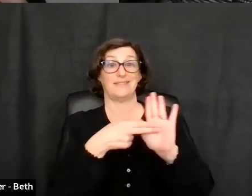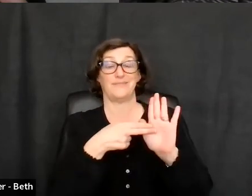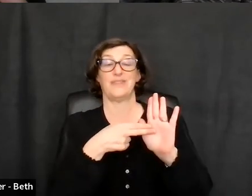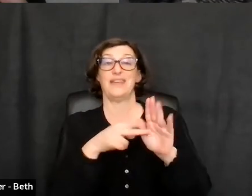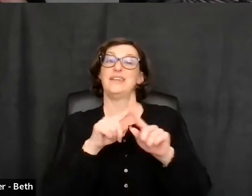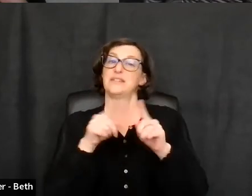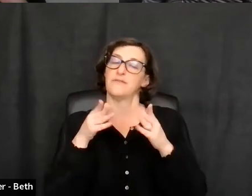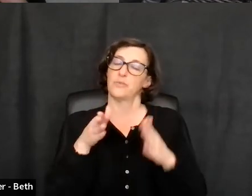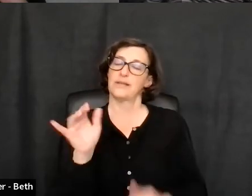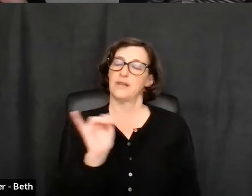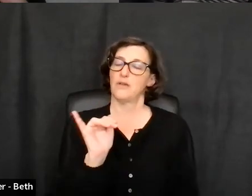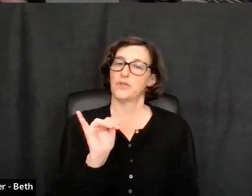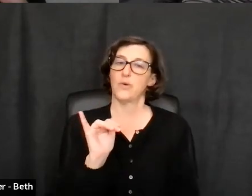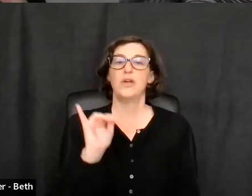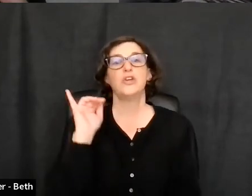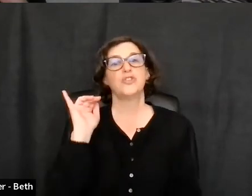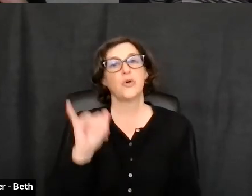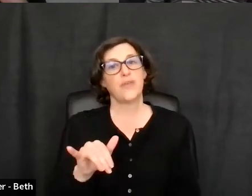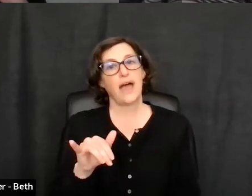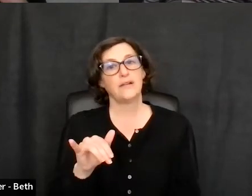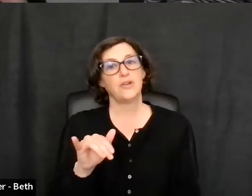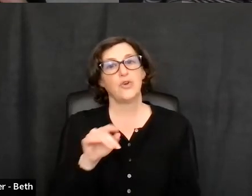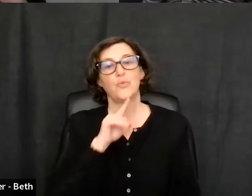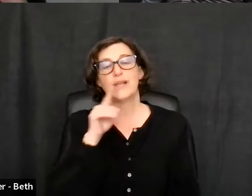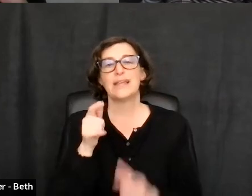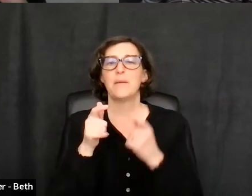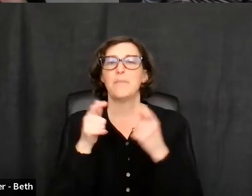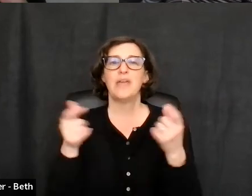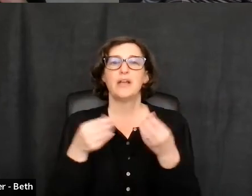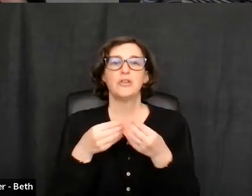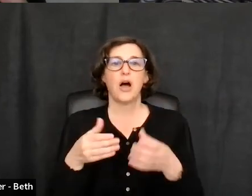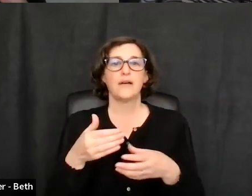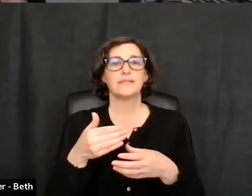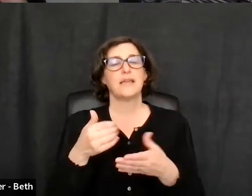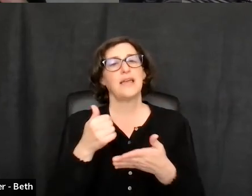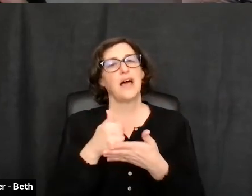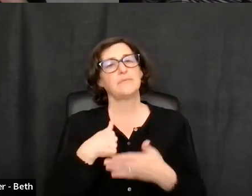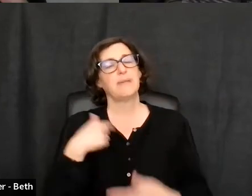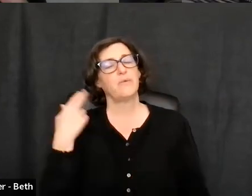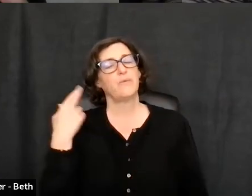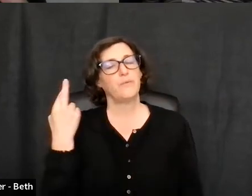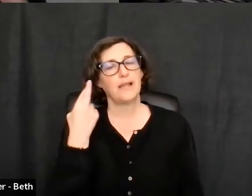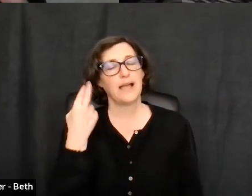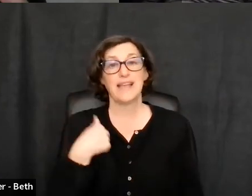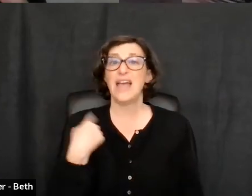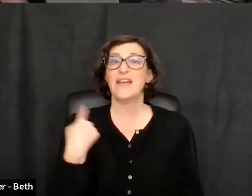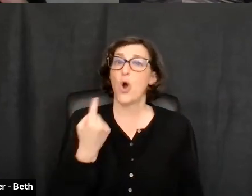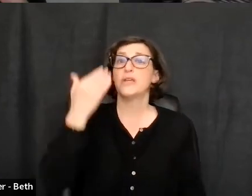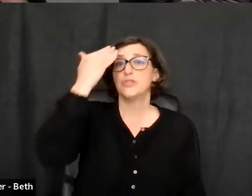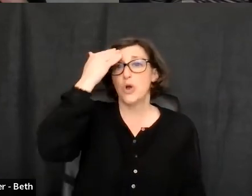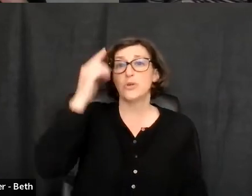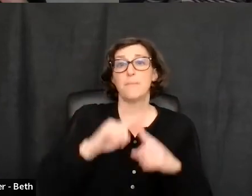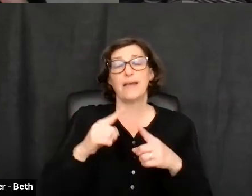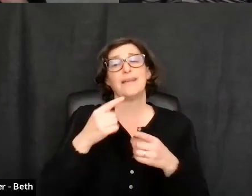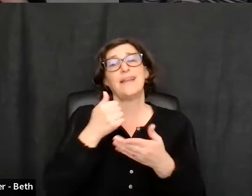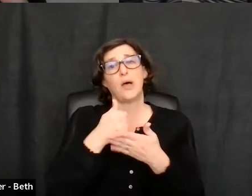And so that sort of really like huge loss made me realize And I've always known it, but I think it like it just made me